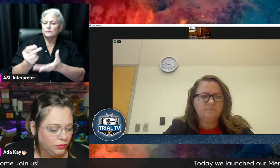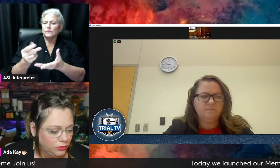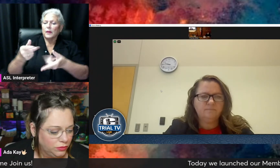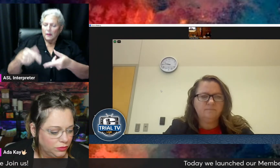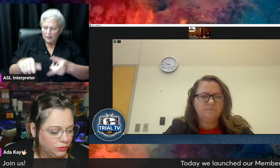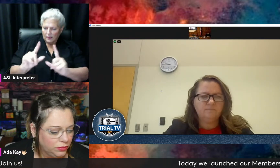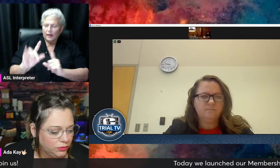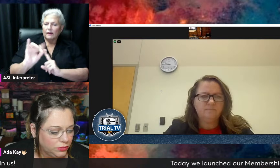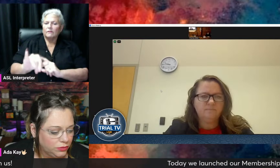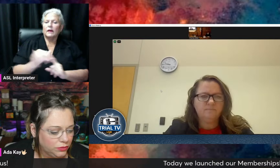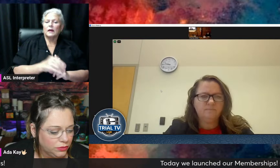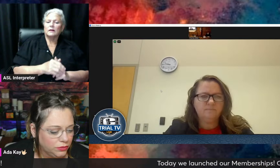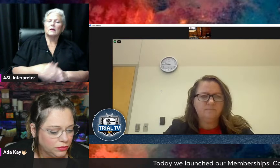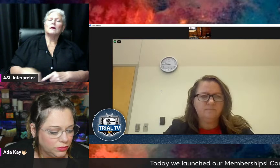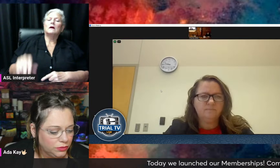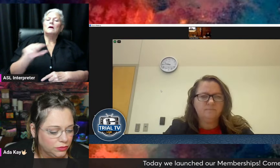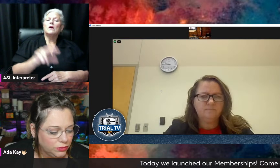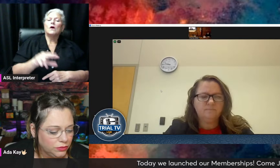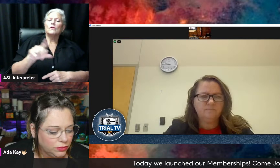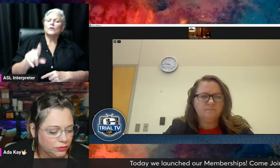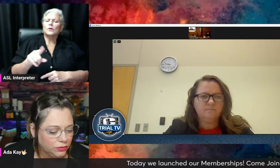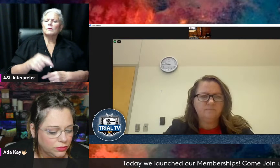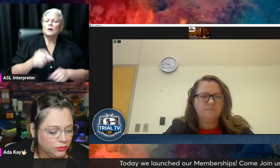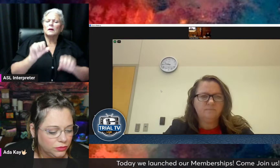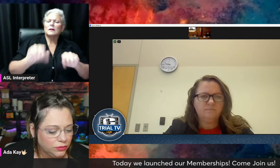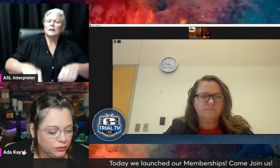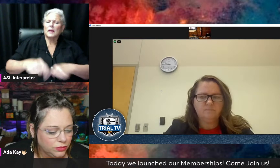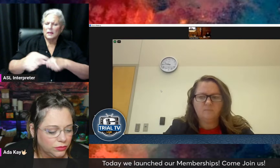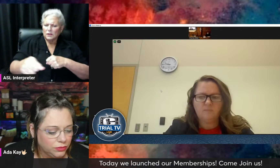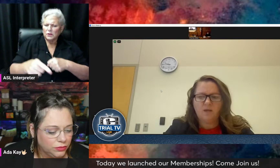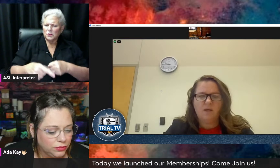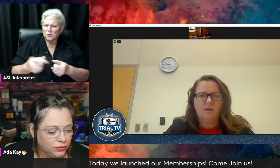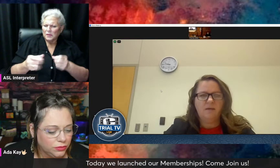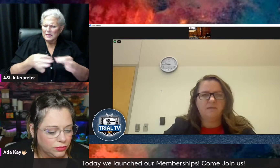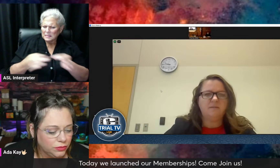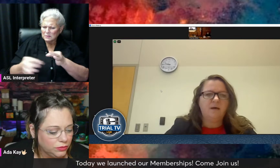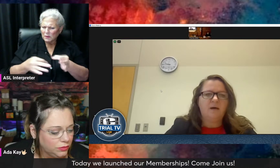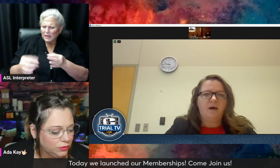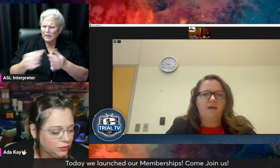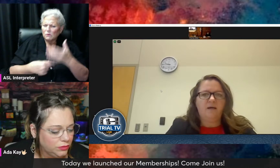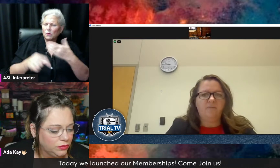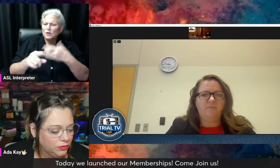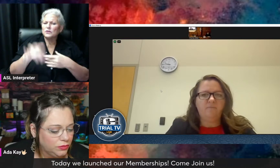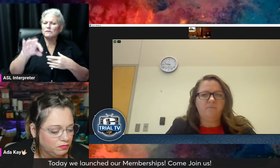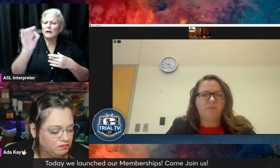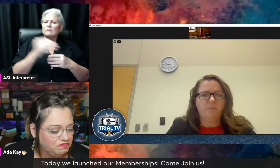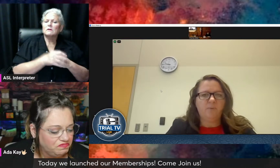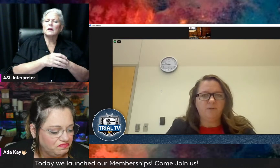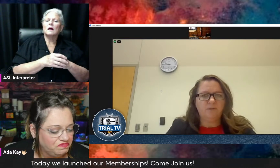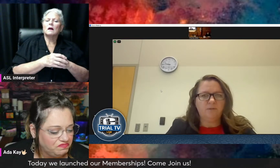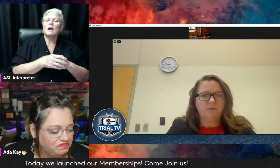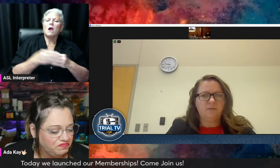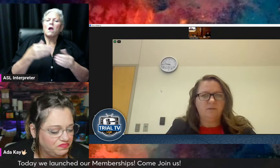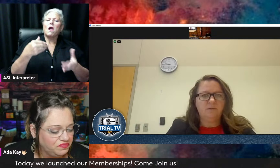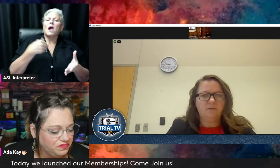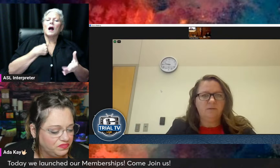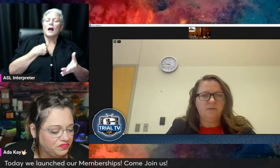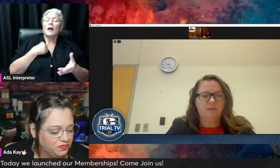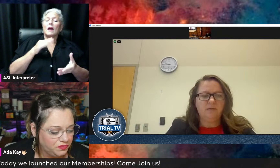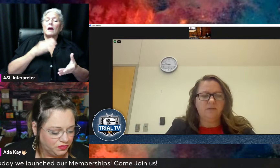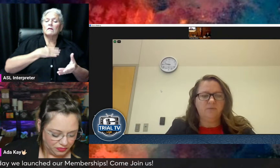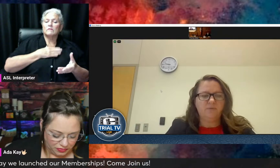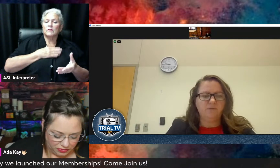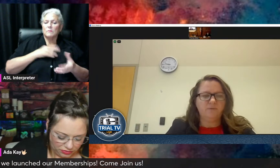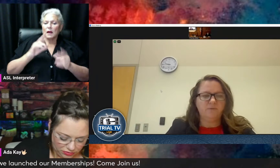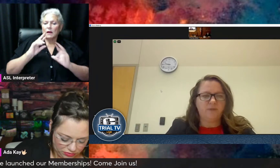admitted. Could you explain to the jury here what your findings were? Yes, I have my report